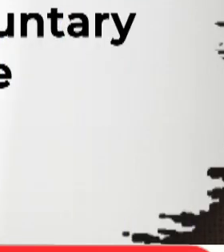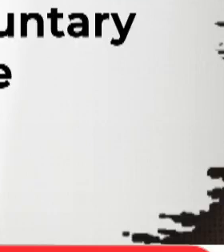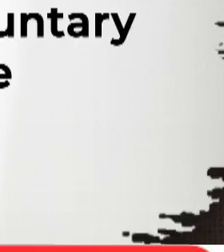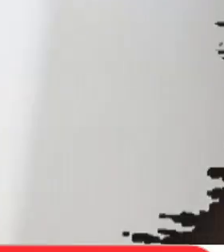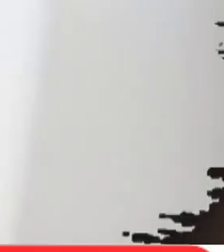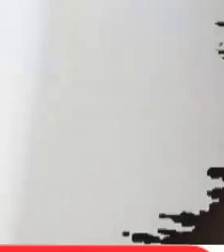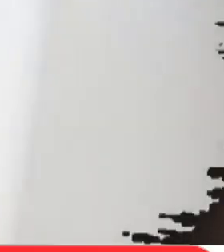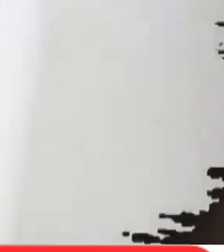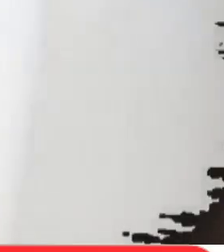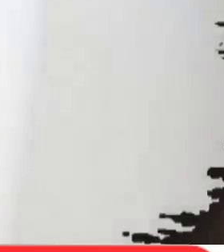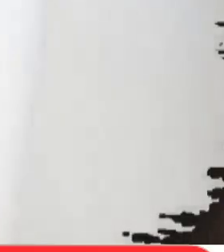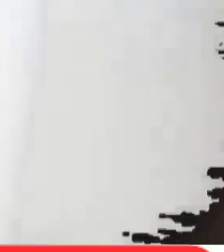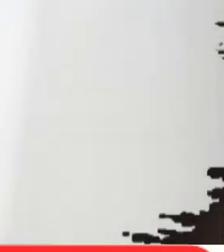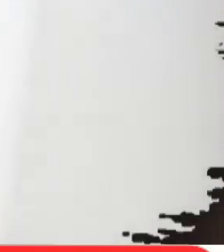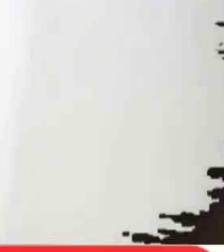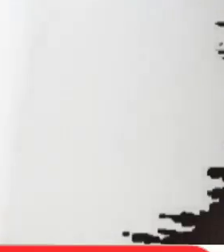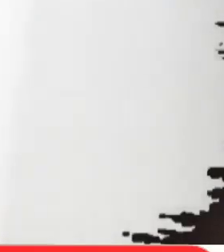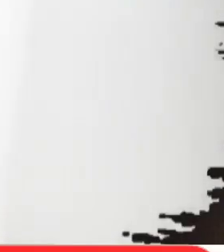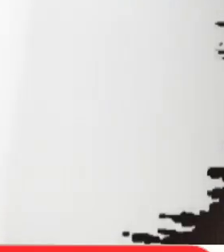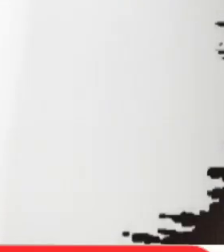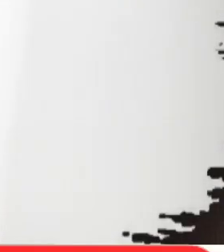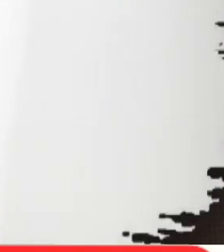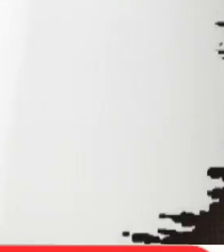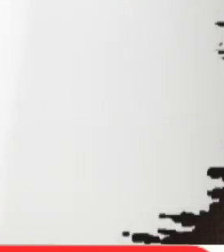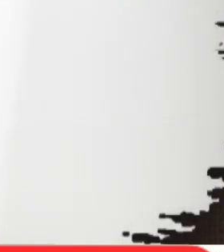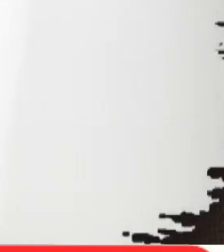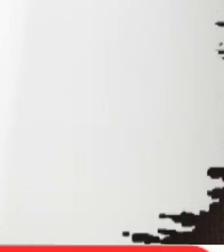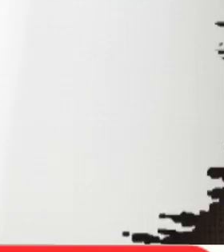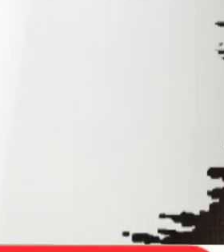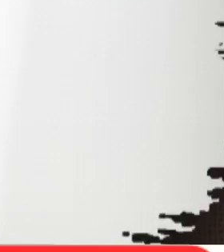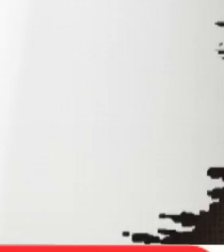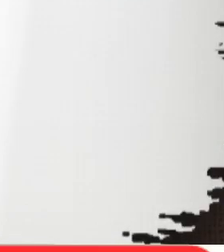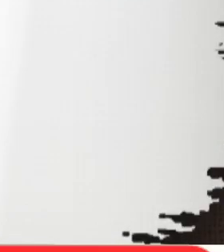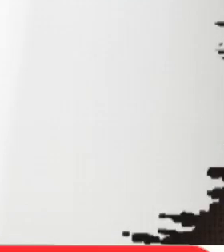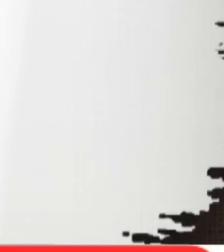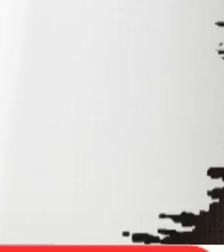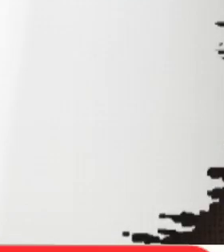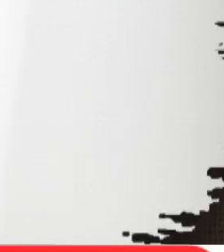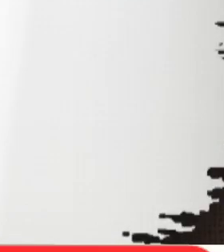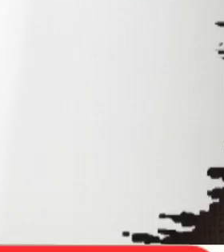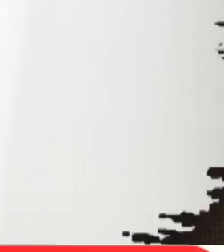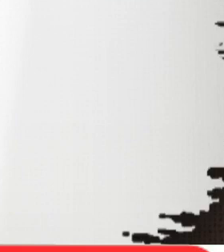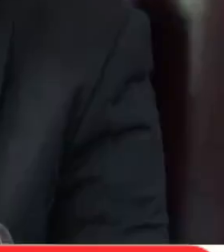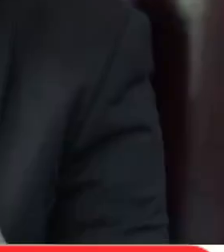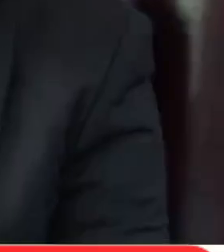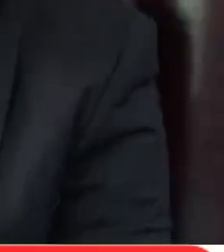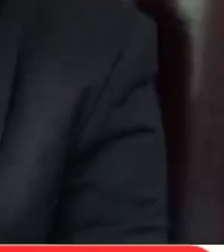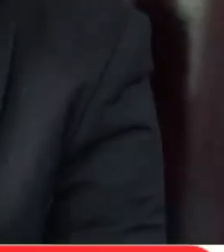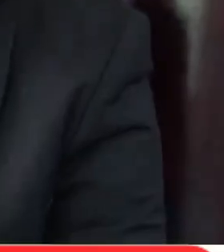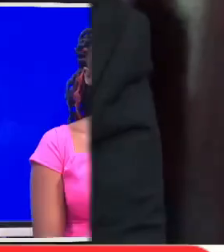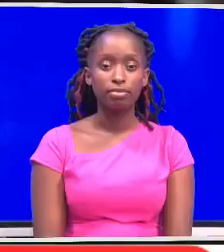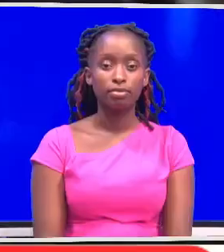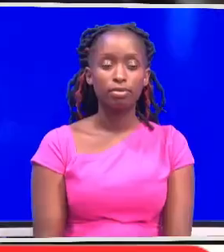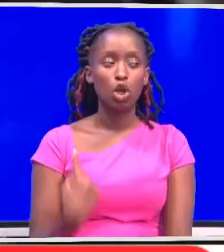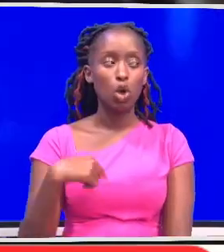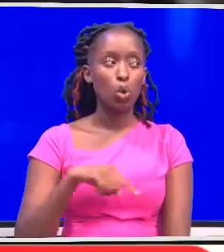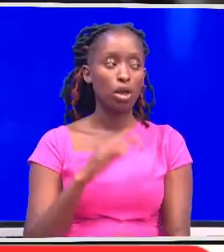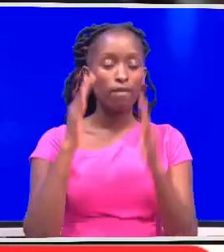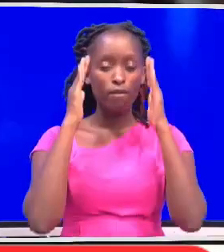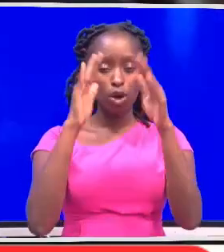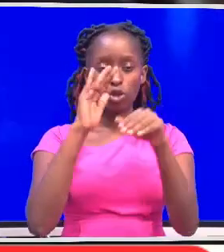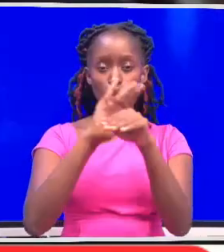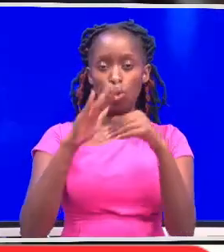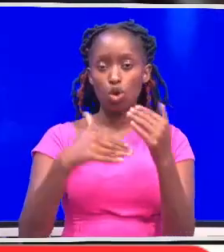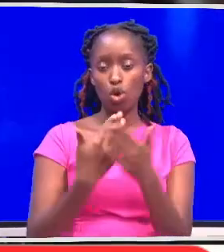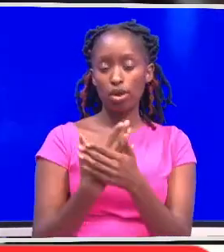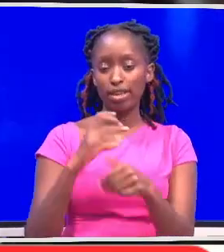is currently looking forward to introduce performance-linked incentives that will help companies stay afloat. We are also focusing on